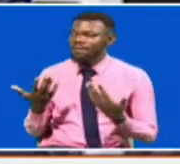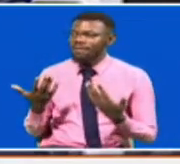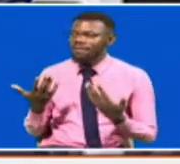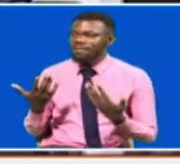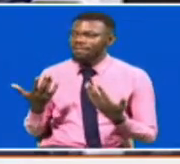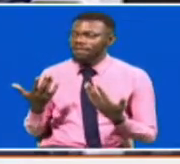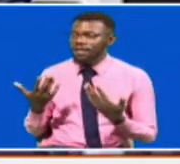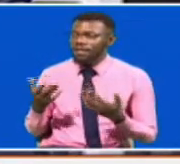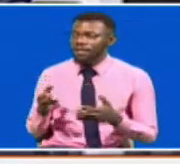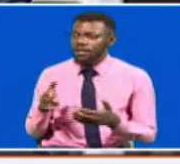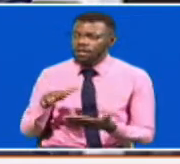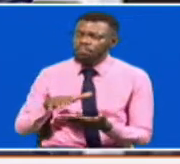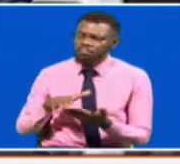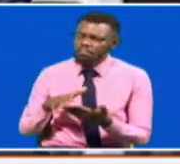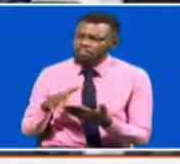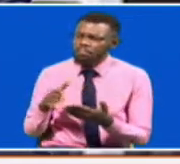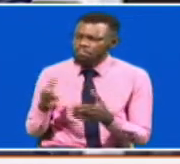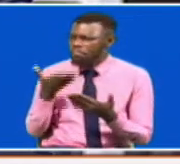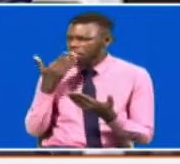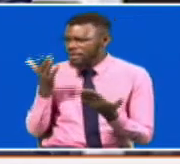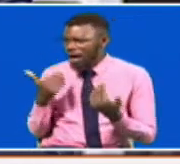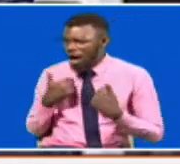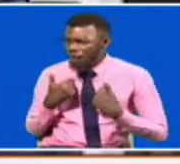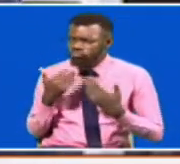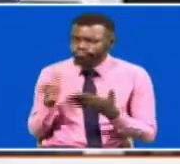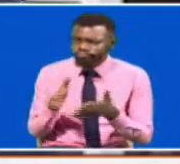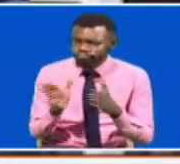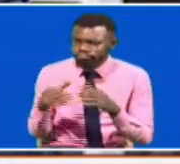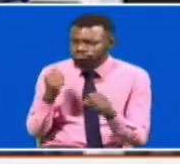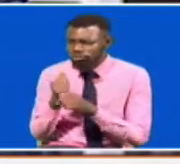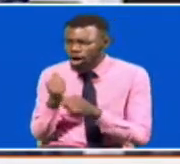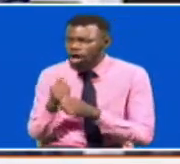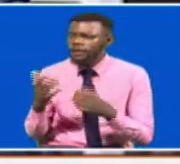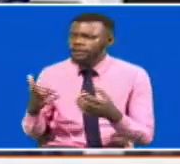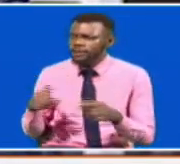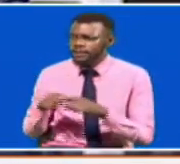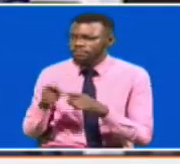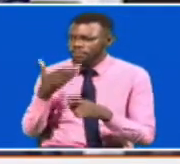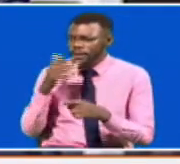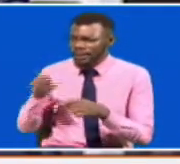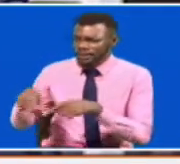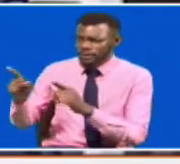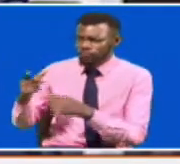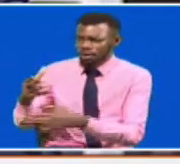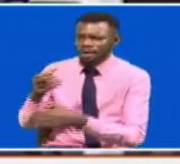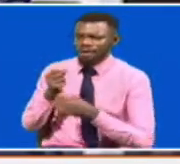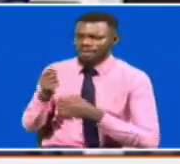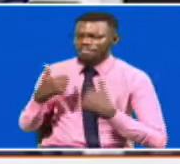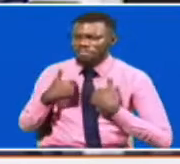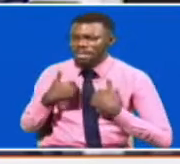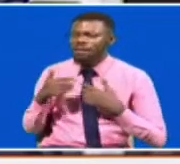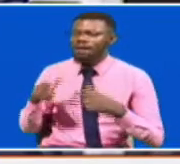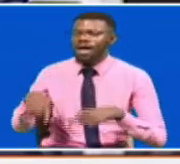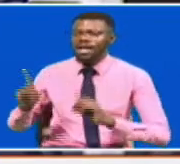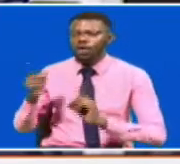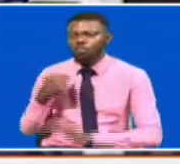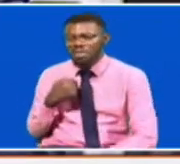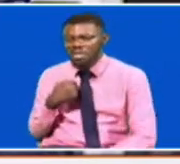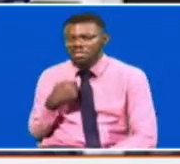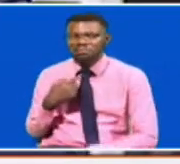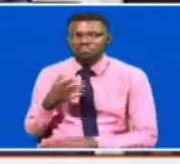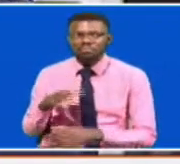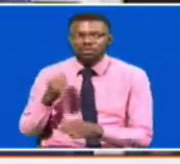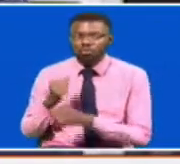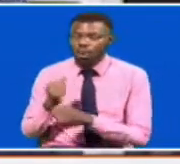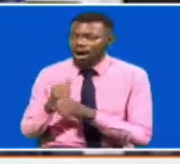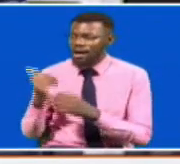bit of a more of a free hand and better confidence in terms of being allowed to